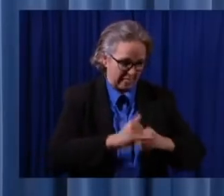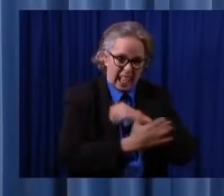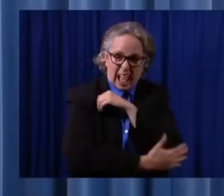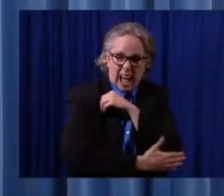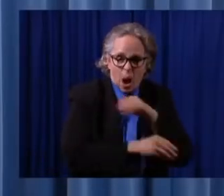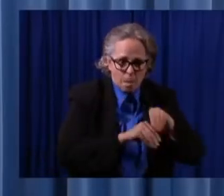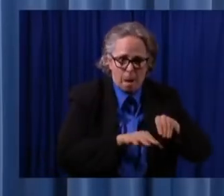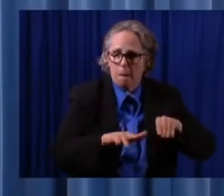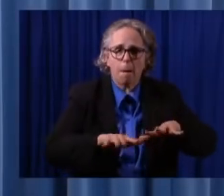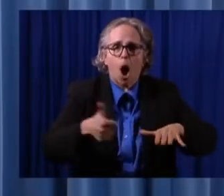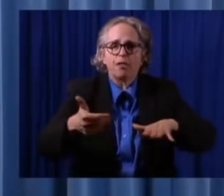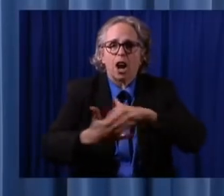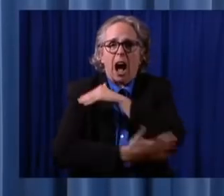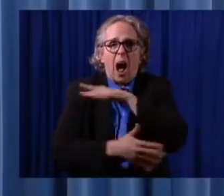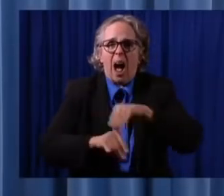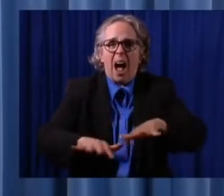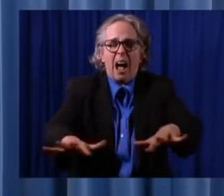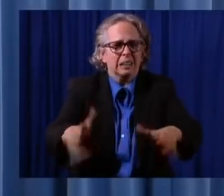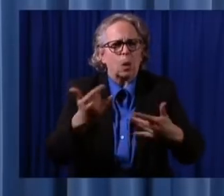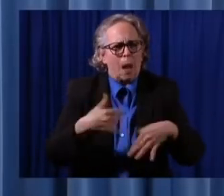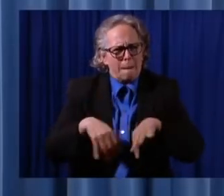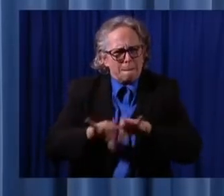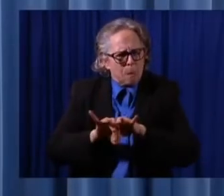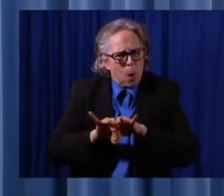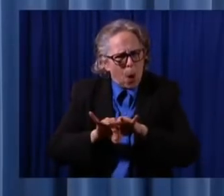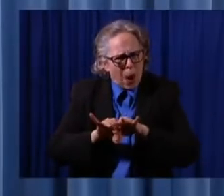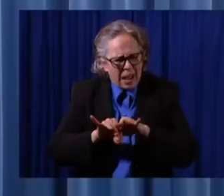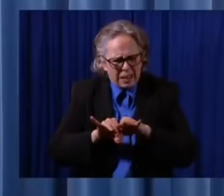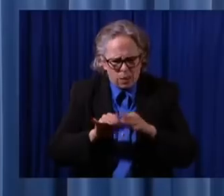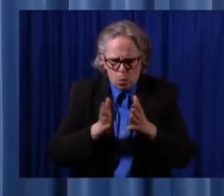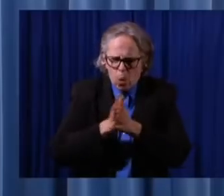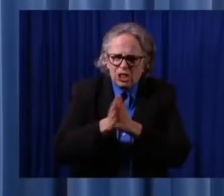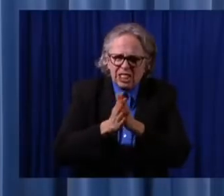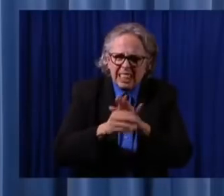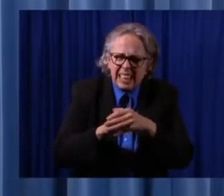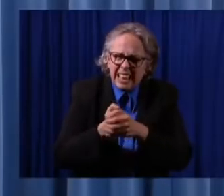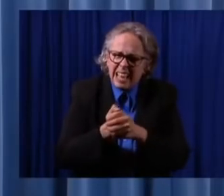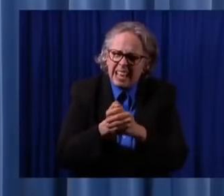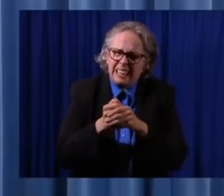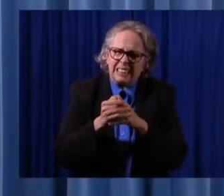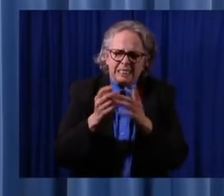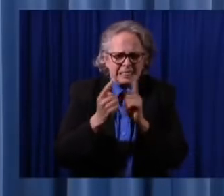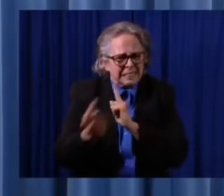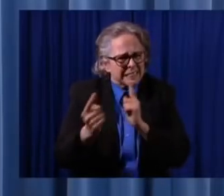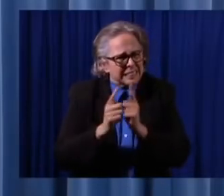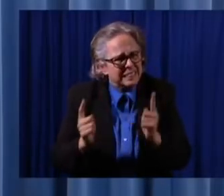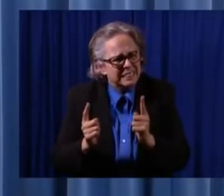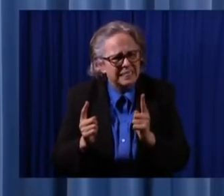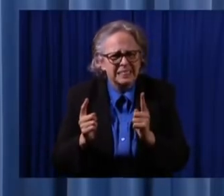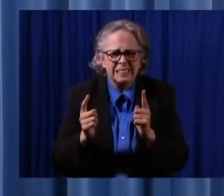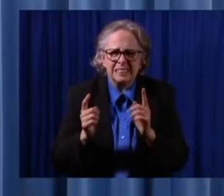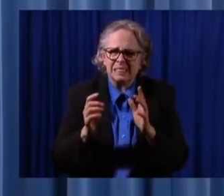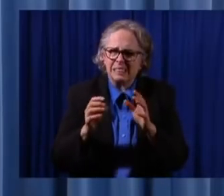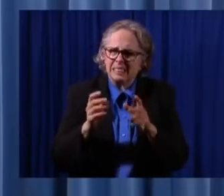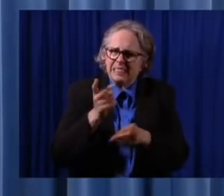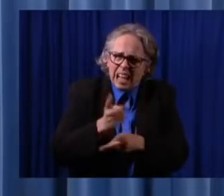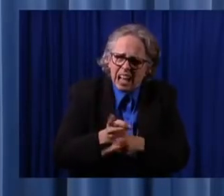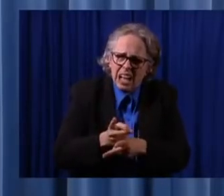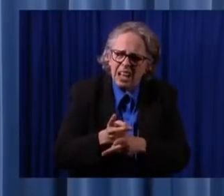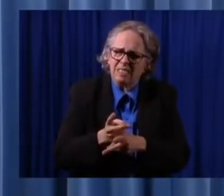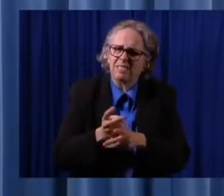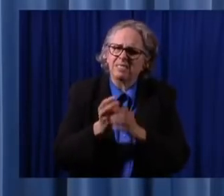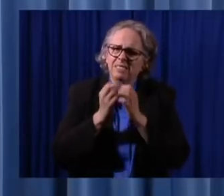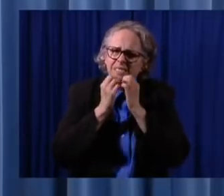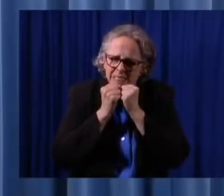not continue to guard against that, if we do not continue to be careful. So this is a work in progress. We cannot